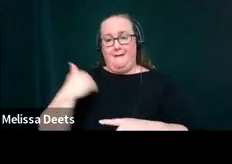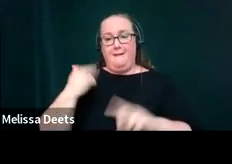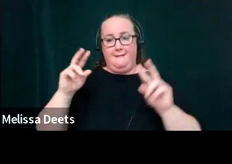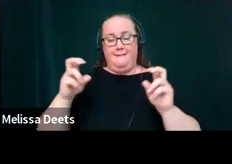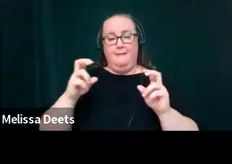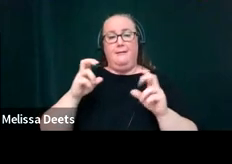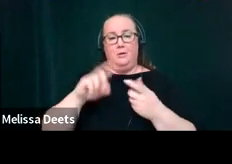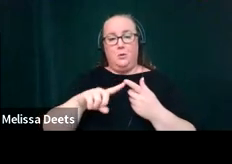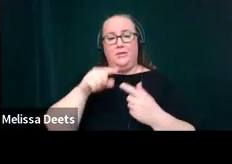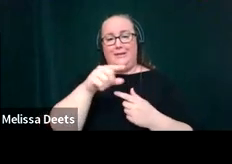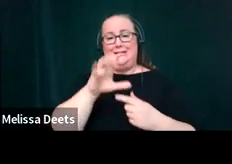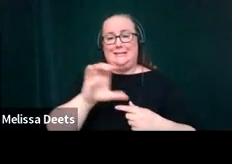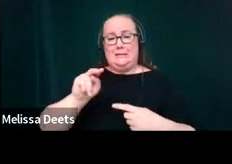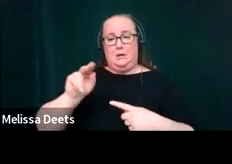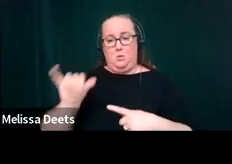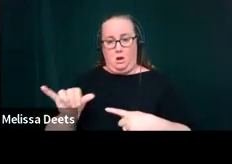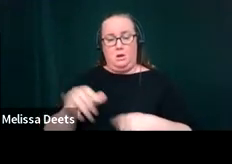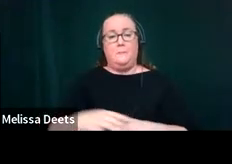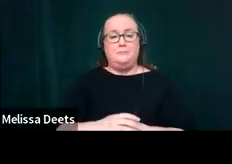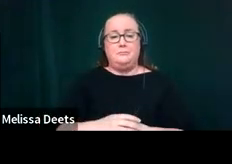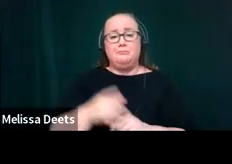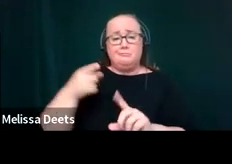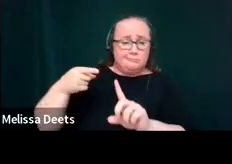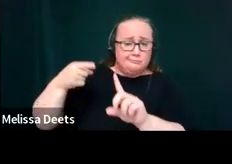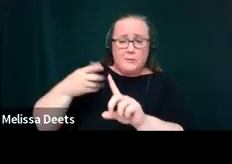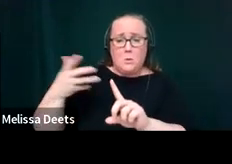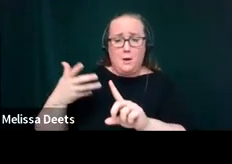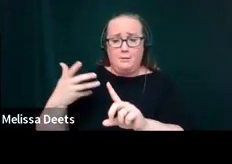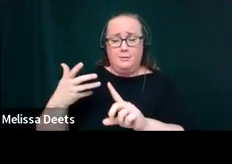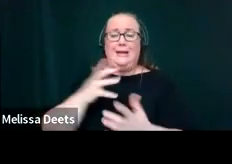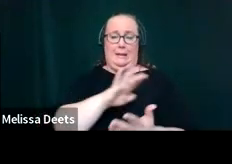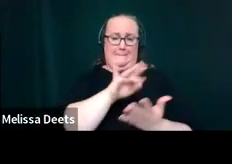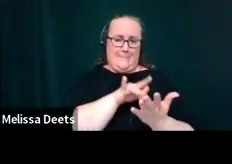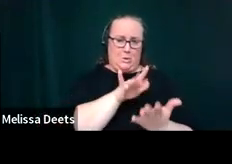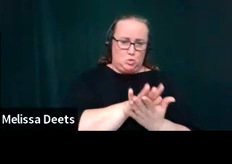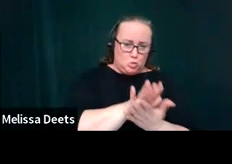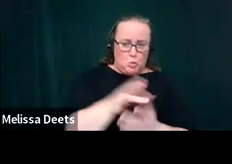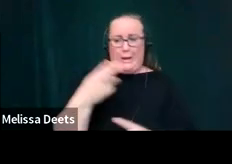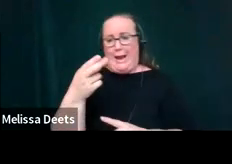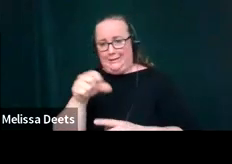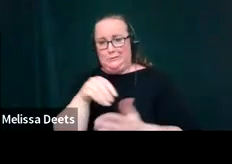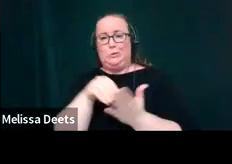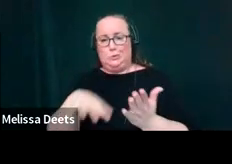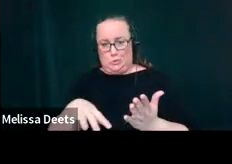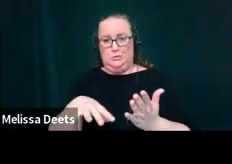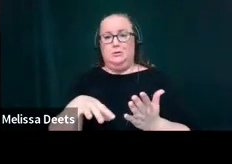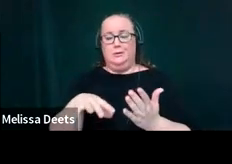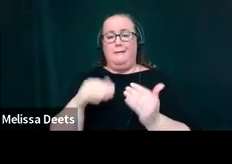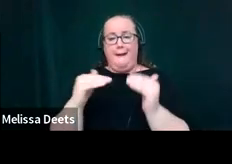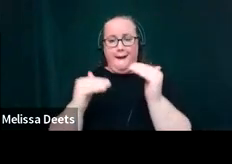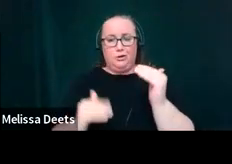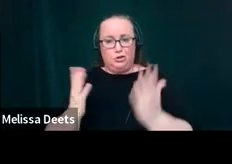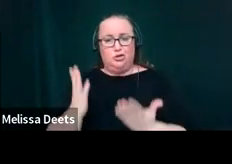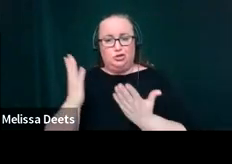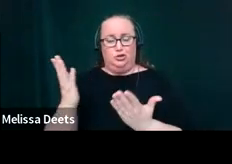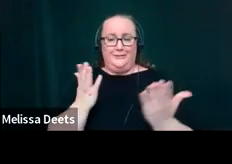of CCNY. It was geared towards middle school and high school students from underserved neighborhoods